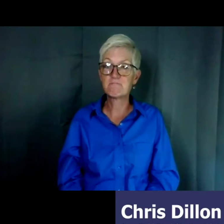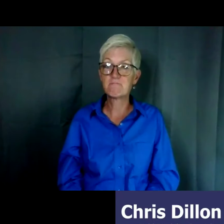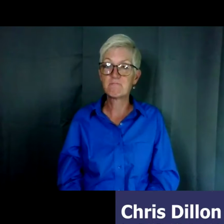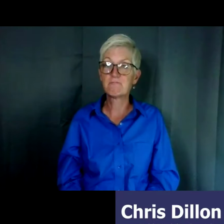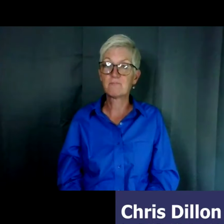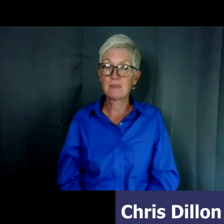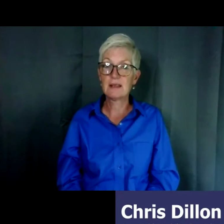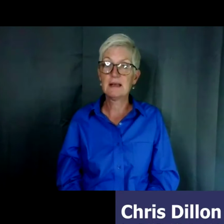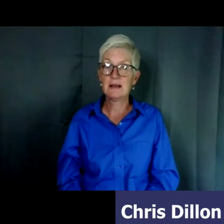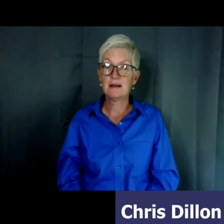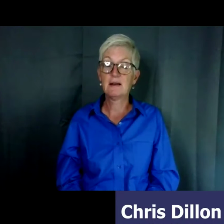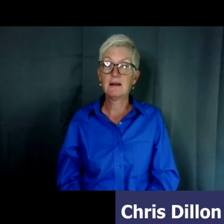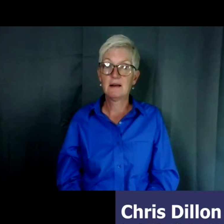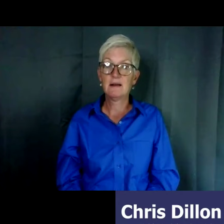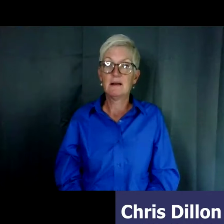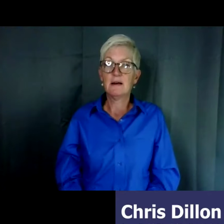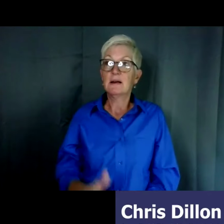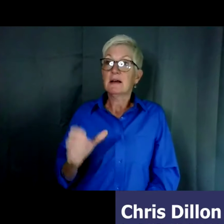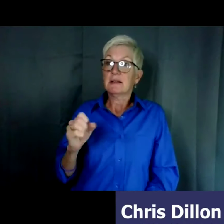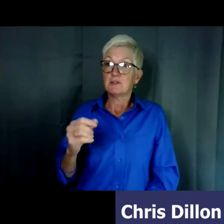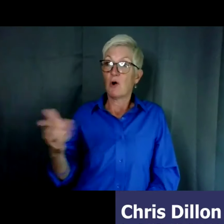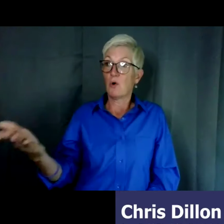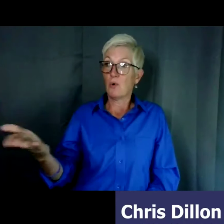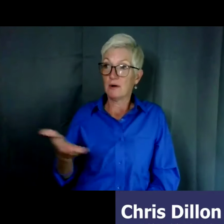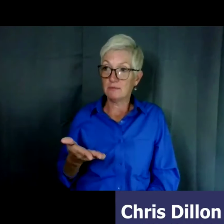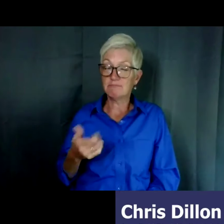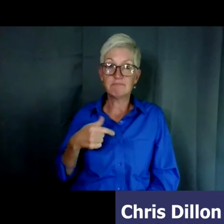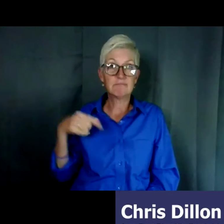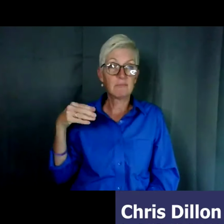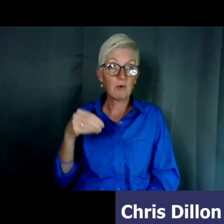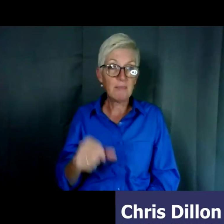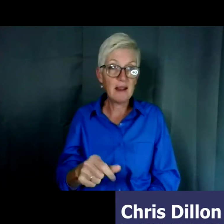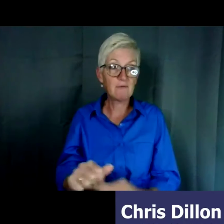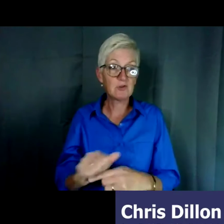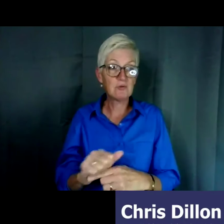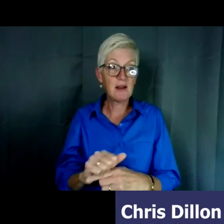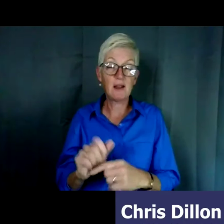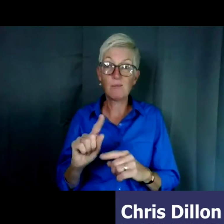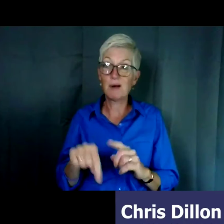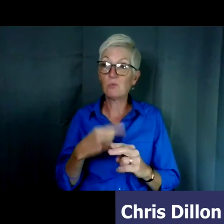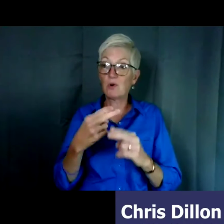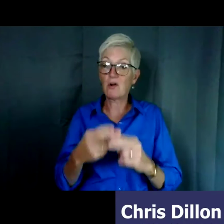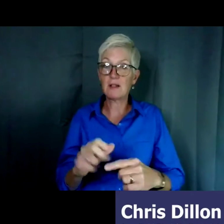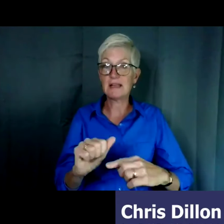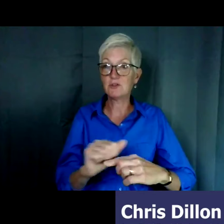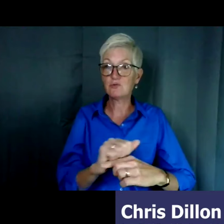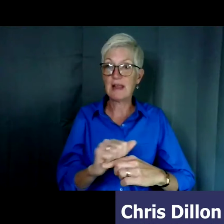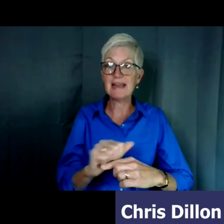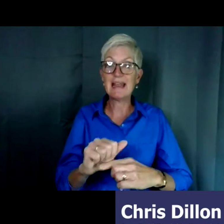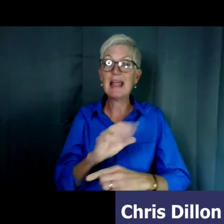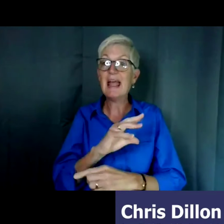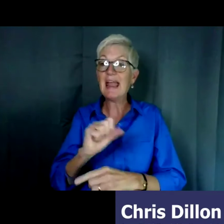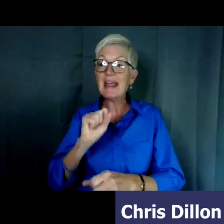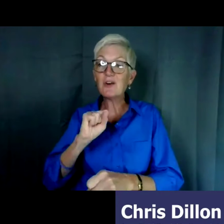them on and getting paid to go through this, but we're also kind of treating this as a training and a working interview all at the